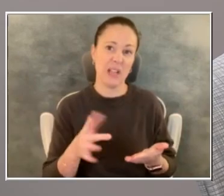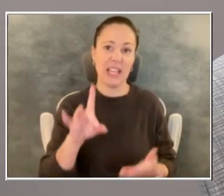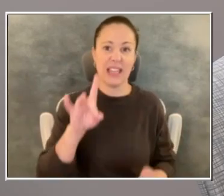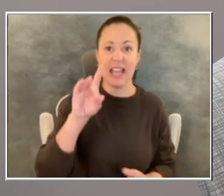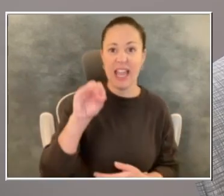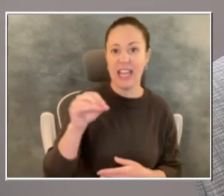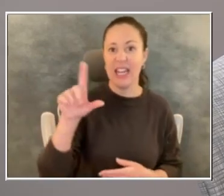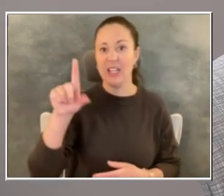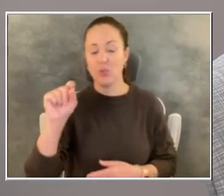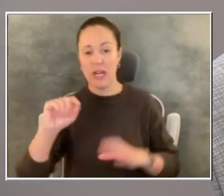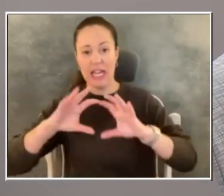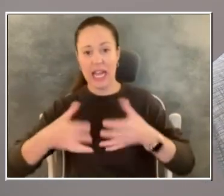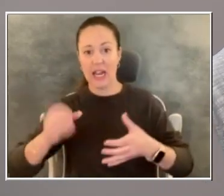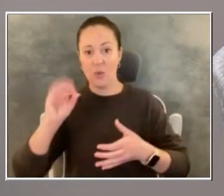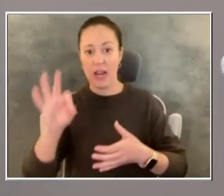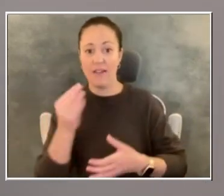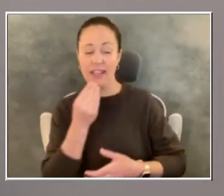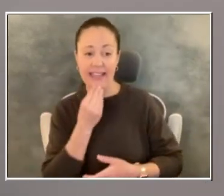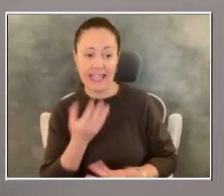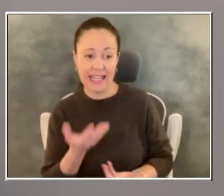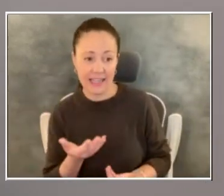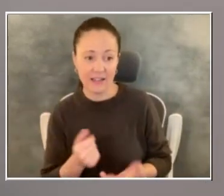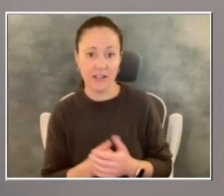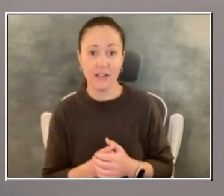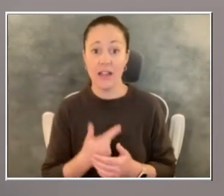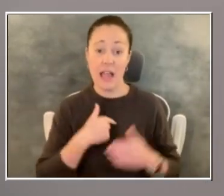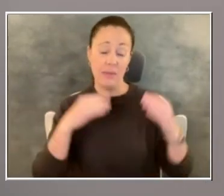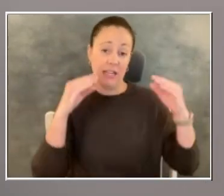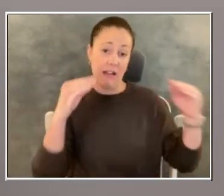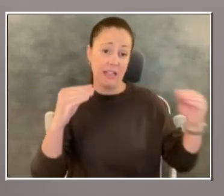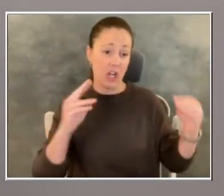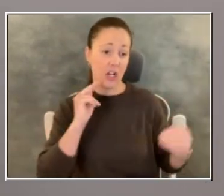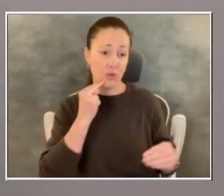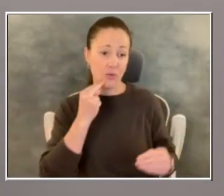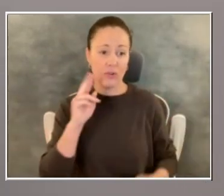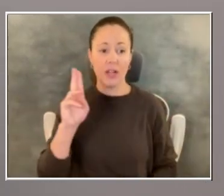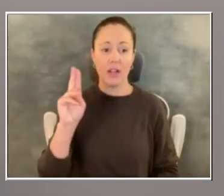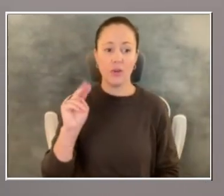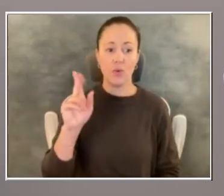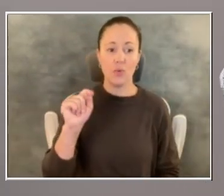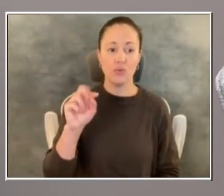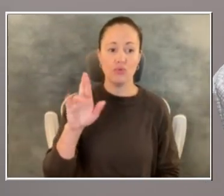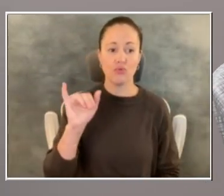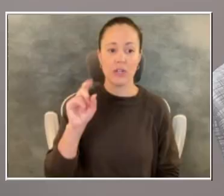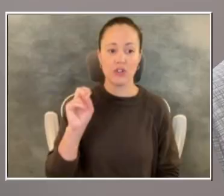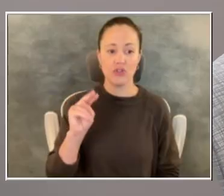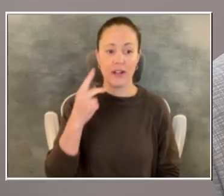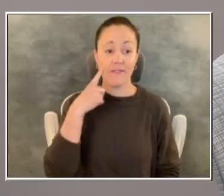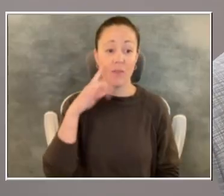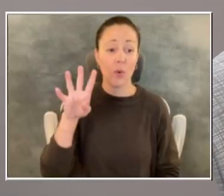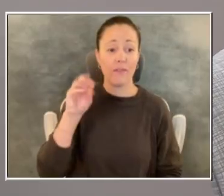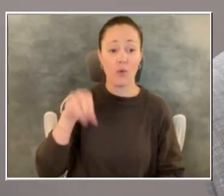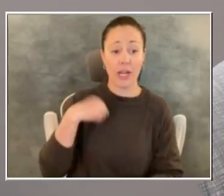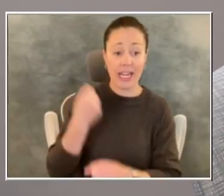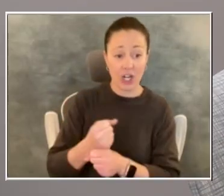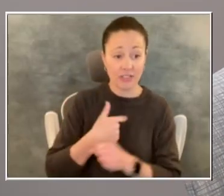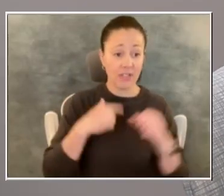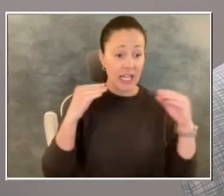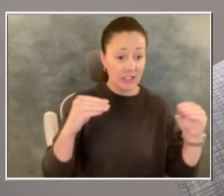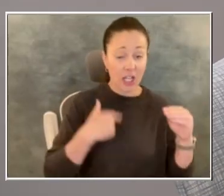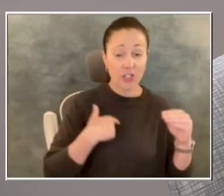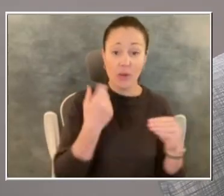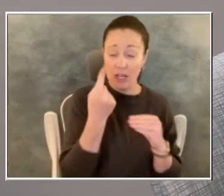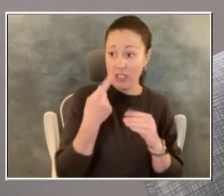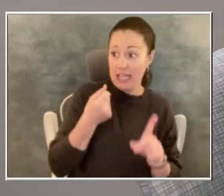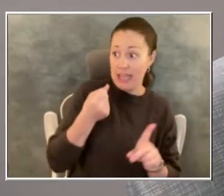of eating. I actually taught nutrition for 40 years, and so I understand the impact of food and what